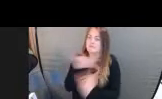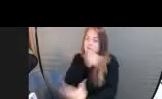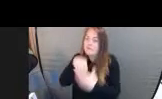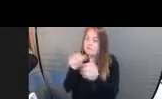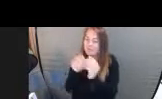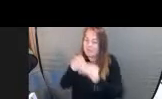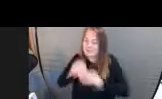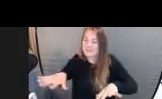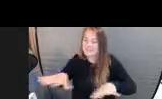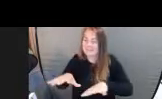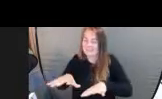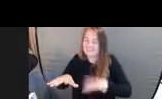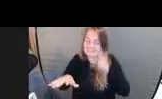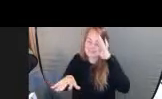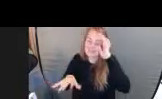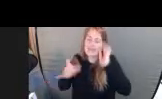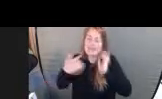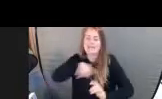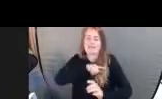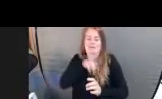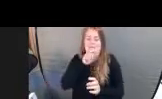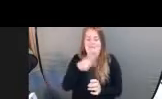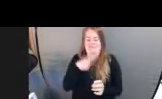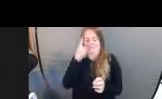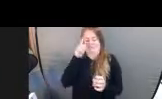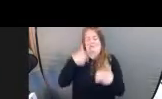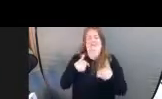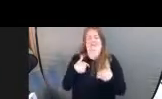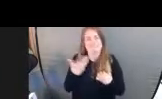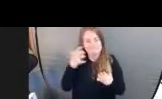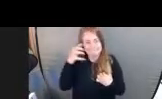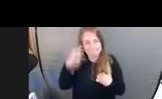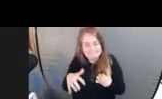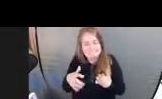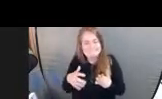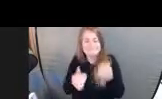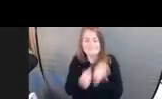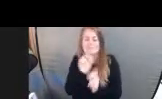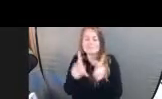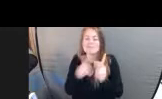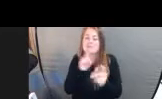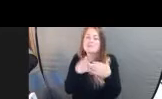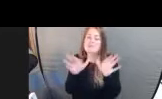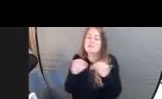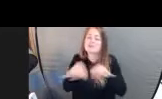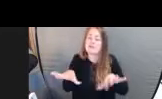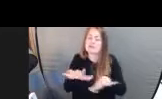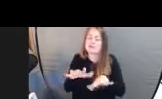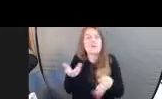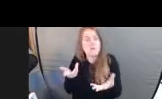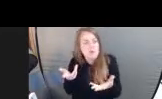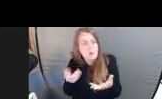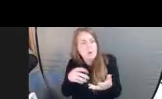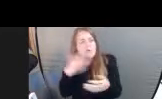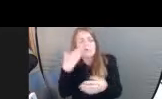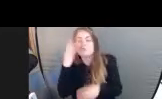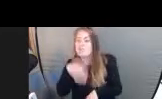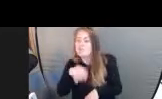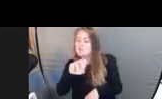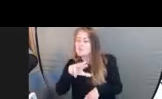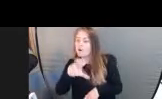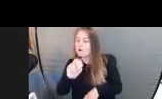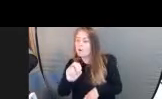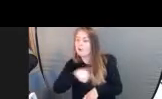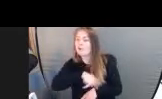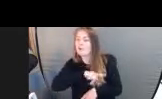the kind of crazy thing for me to think about is a lot of employers and public spaces will say to me, well, Marco, we would work on